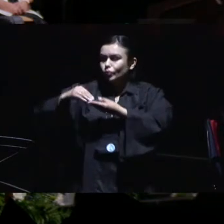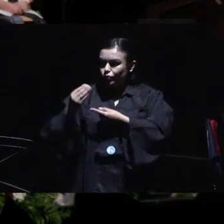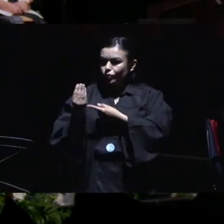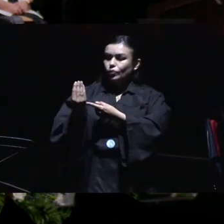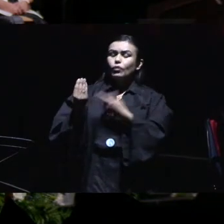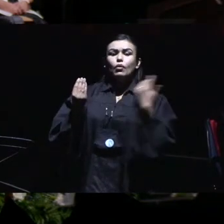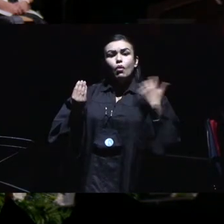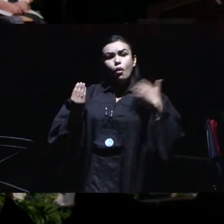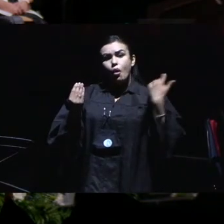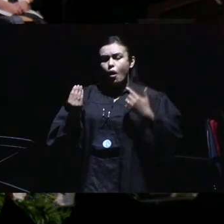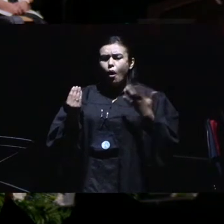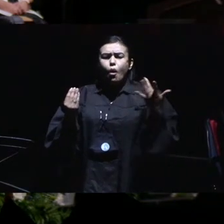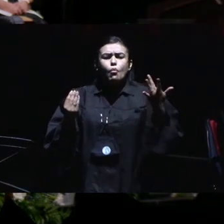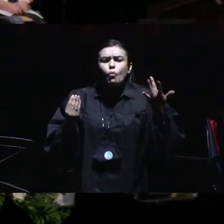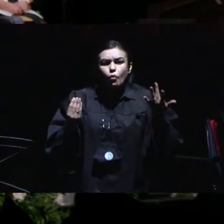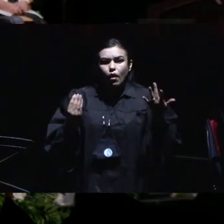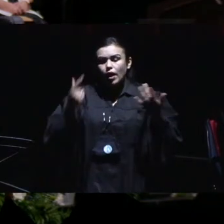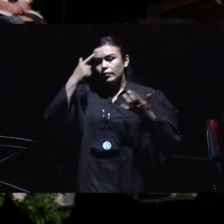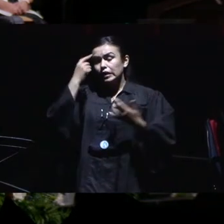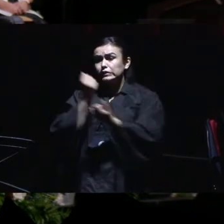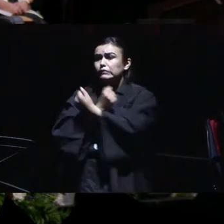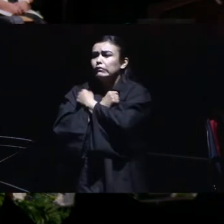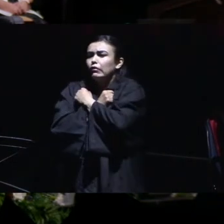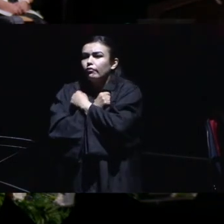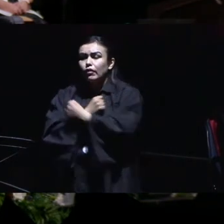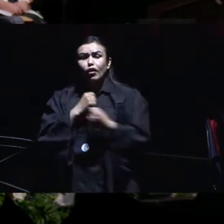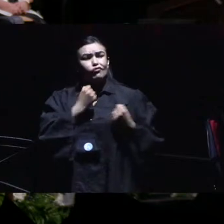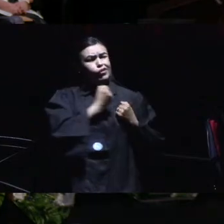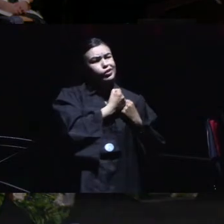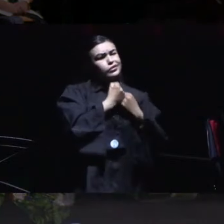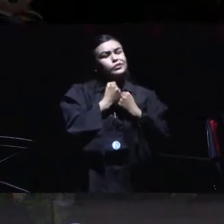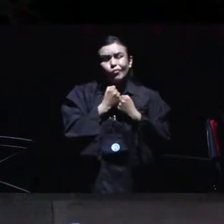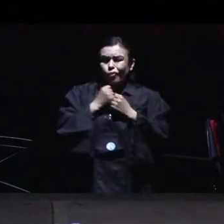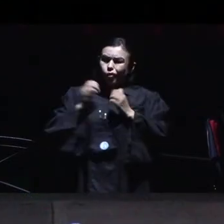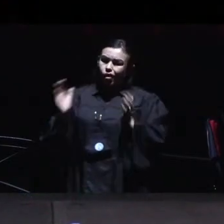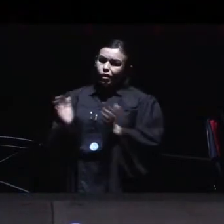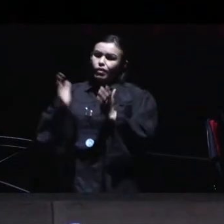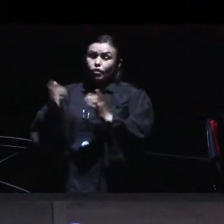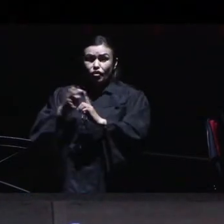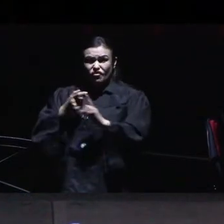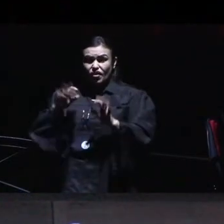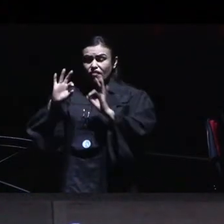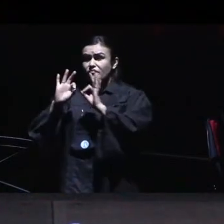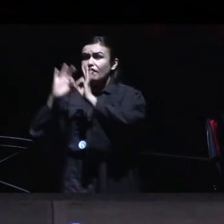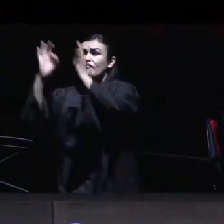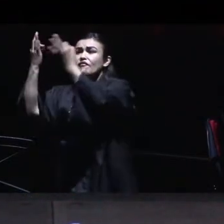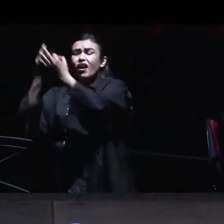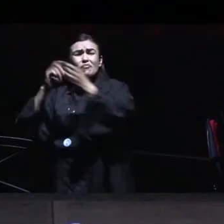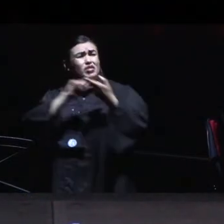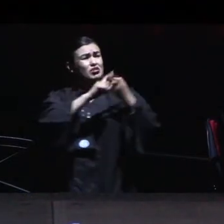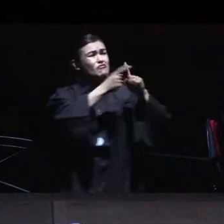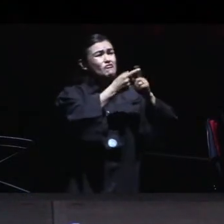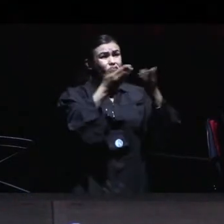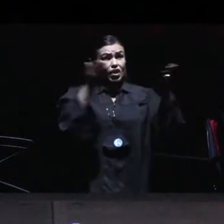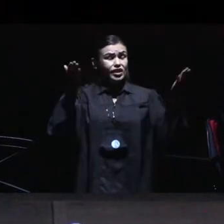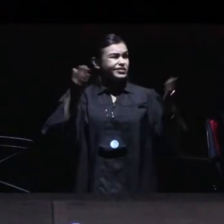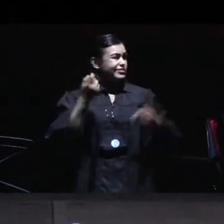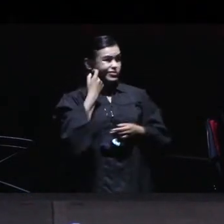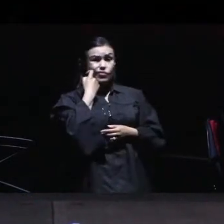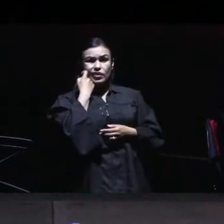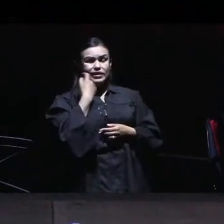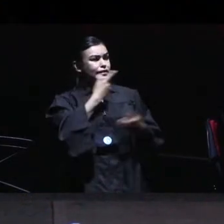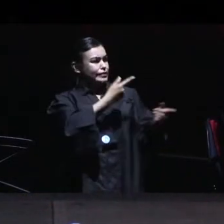far, it's because of the love, the support, the encouragement of my family and friends. And as Dr. Serrata introduced,